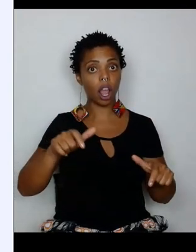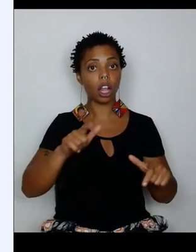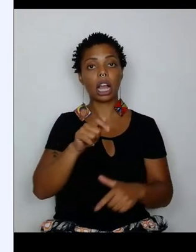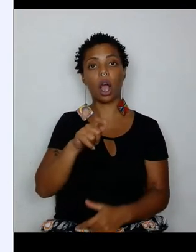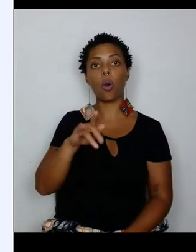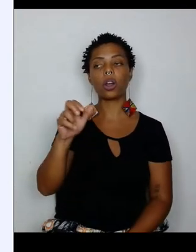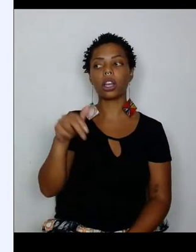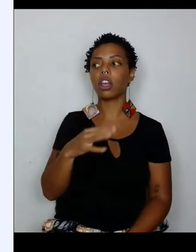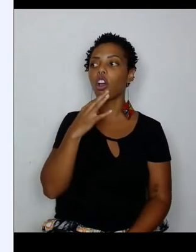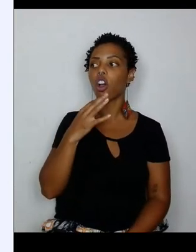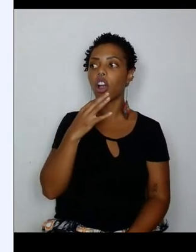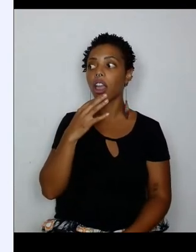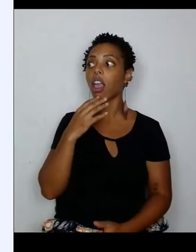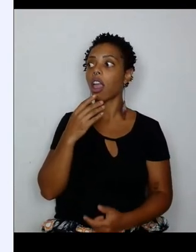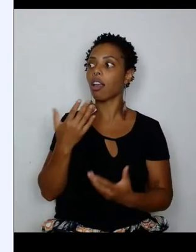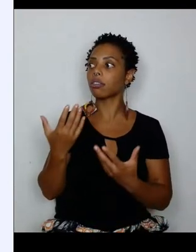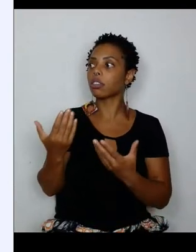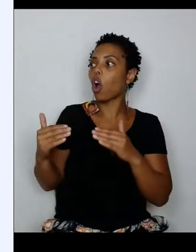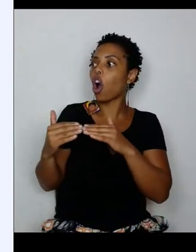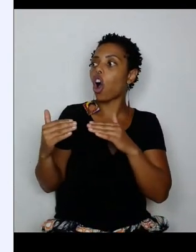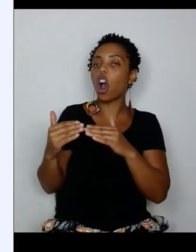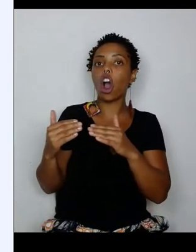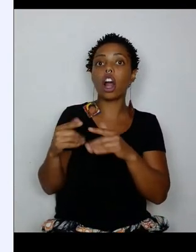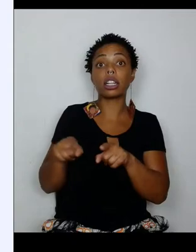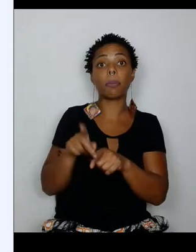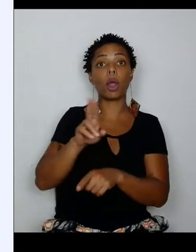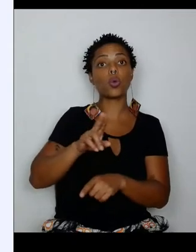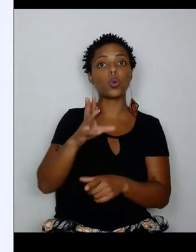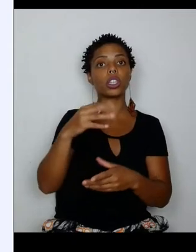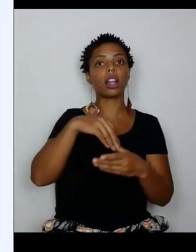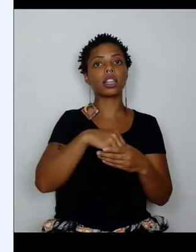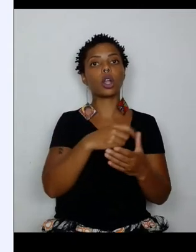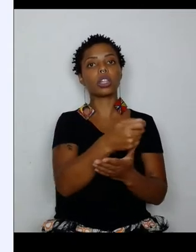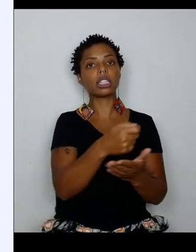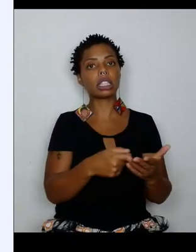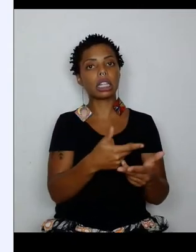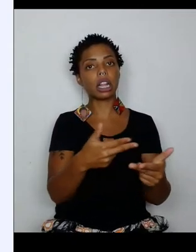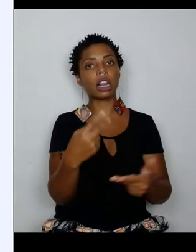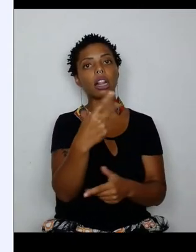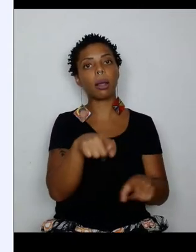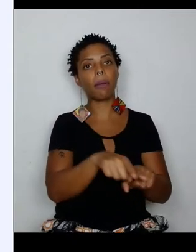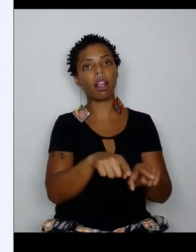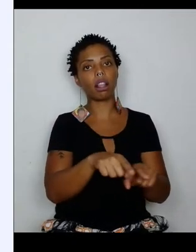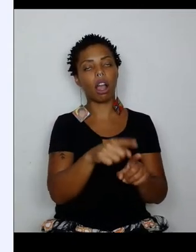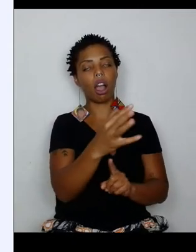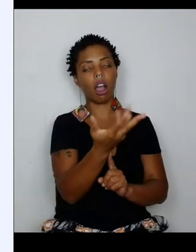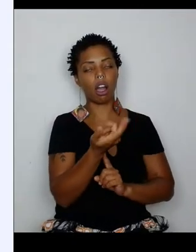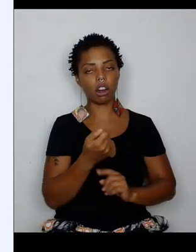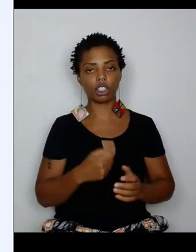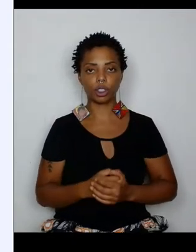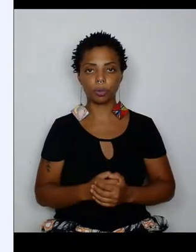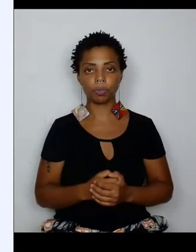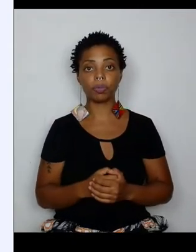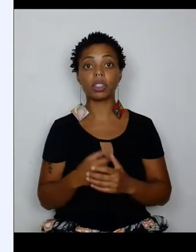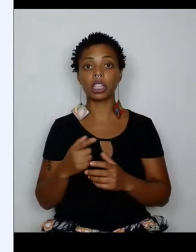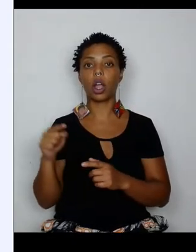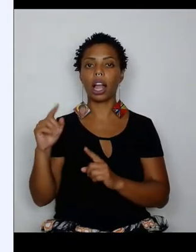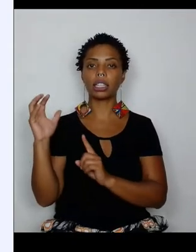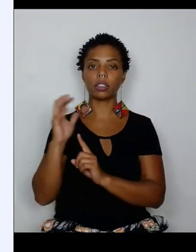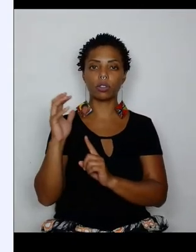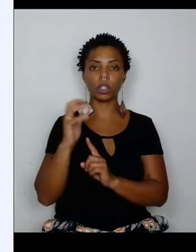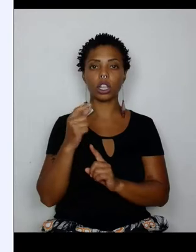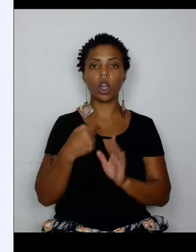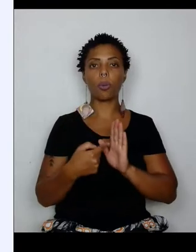his art i explored her influence on him in great detail in that essay so i will say here simply that in his